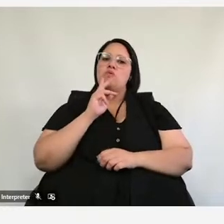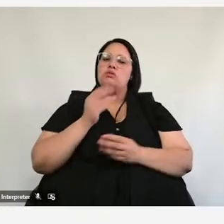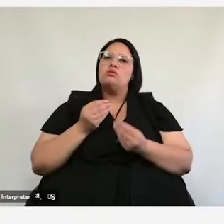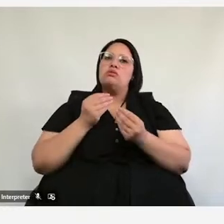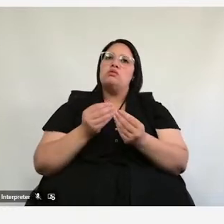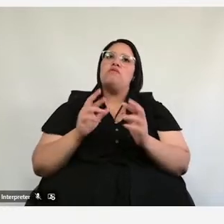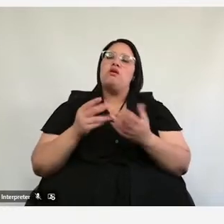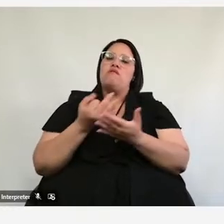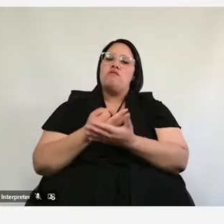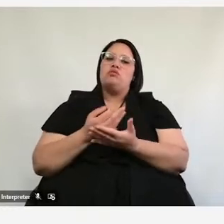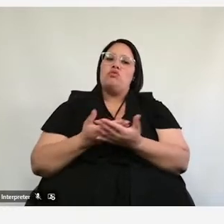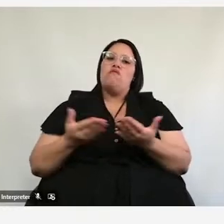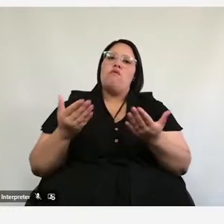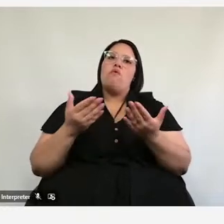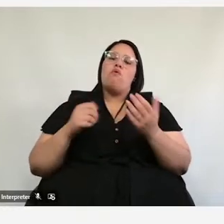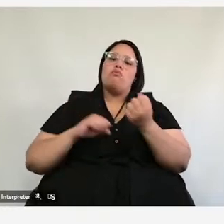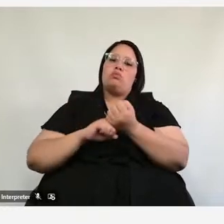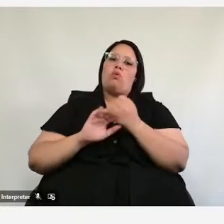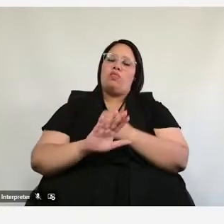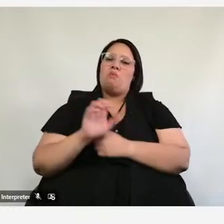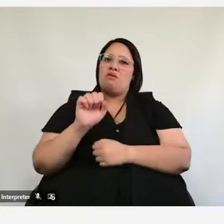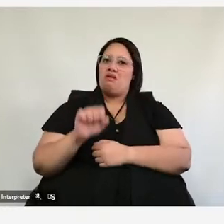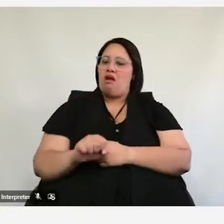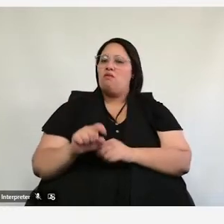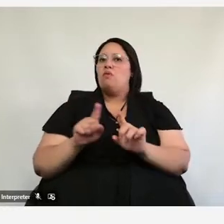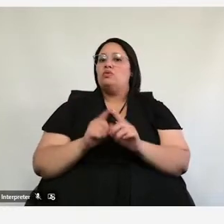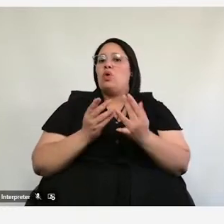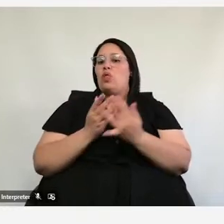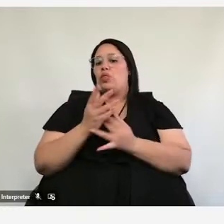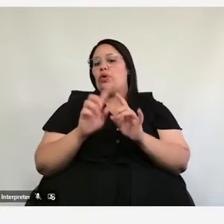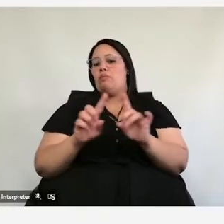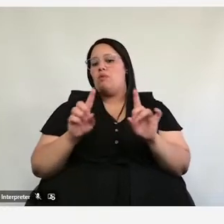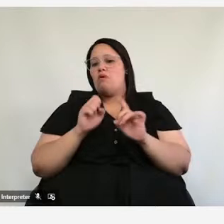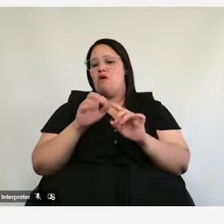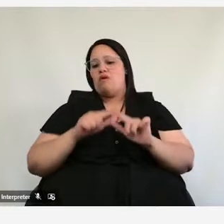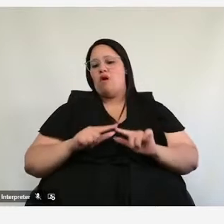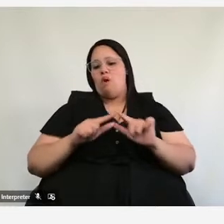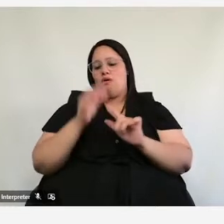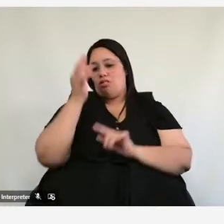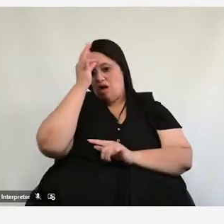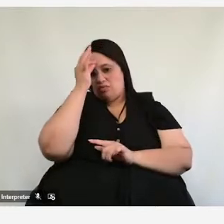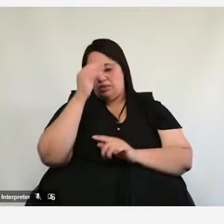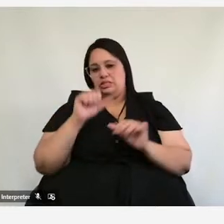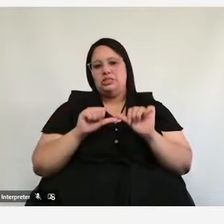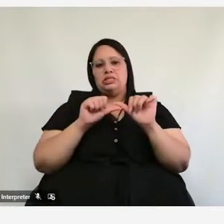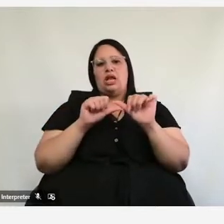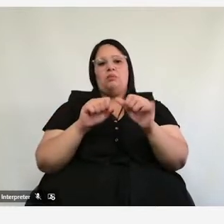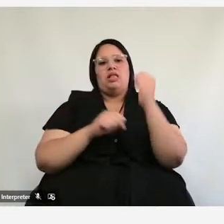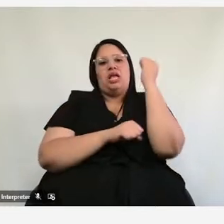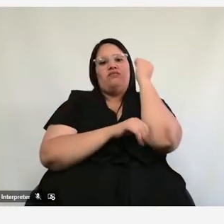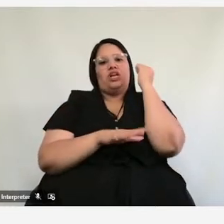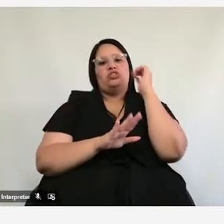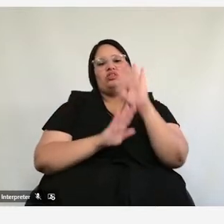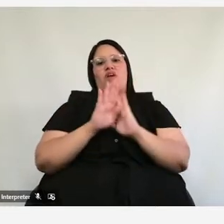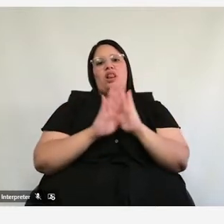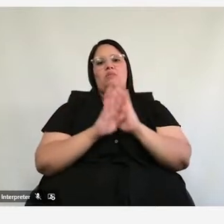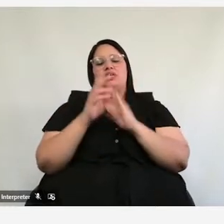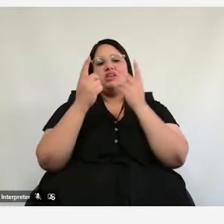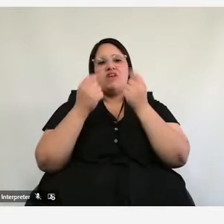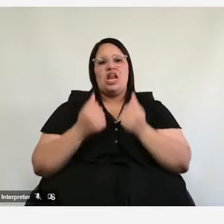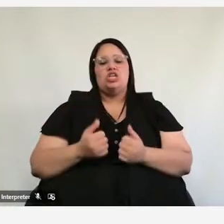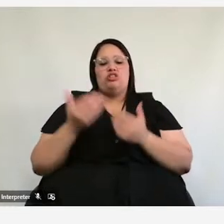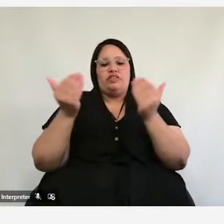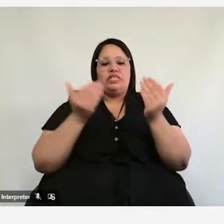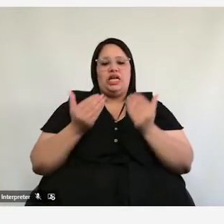watervolhoubaarheidsfonds te ondersteun. Speaker, through the Department of Local Government, the Sustainable Infrastructure Development and Financial